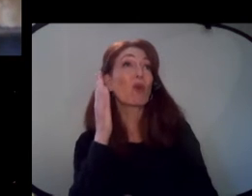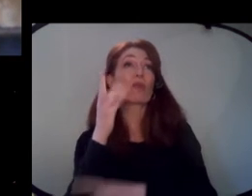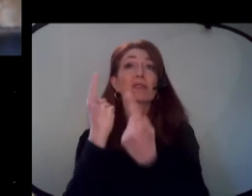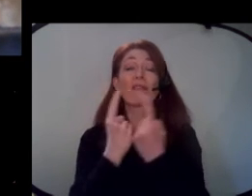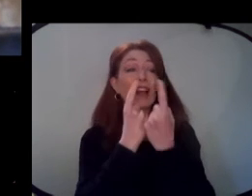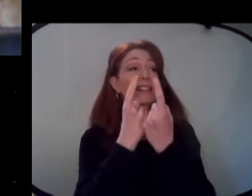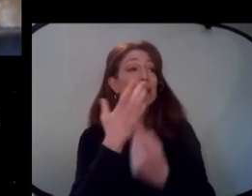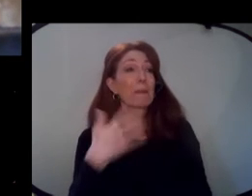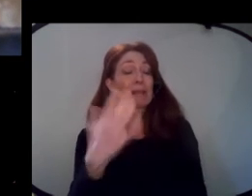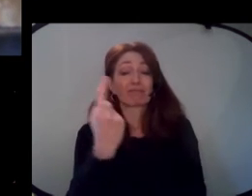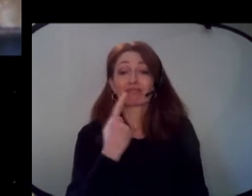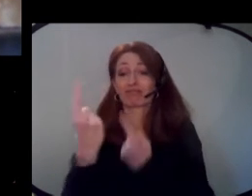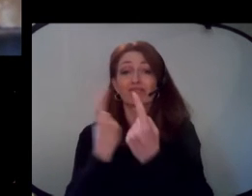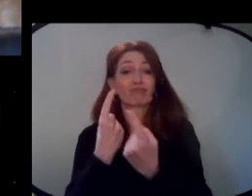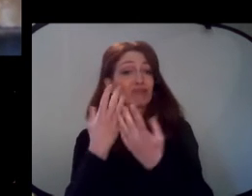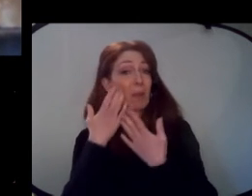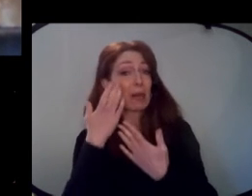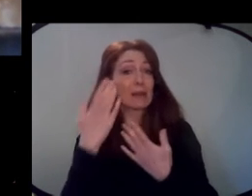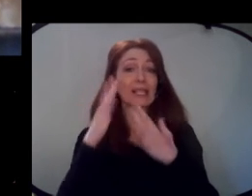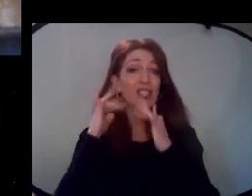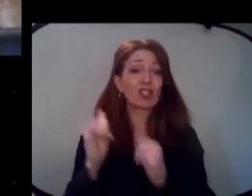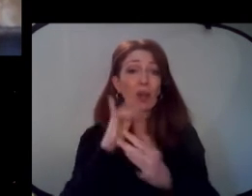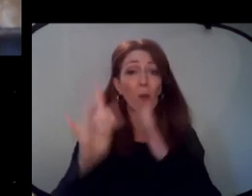going on via the website,